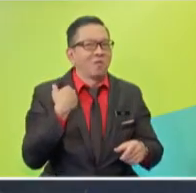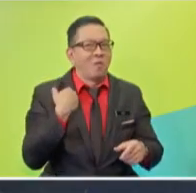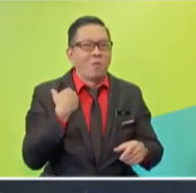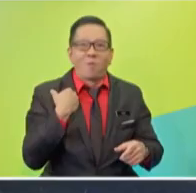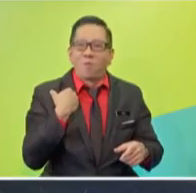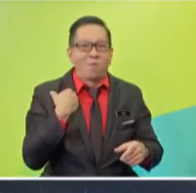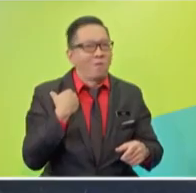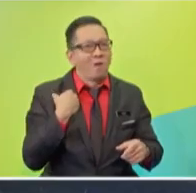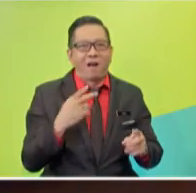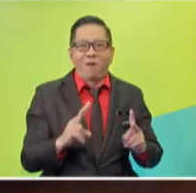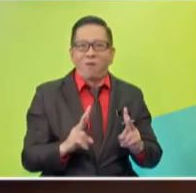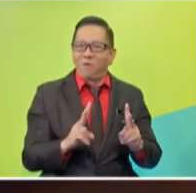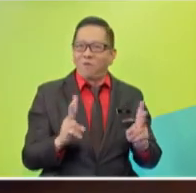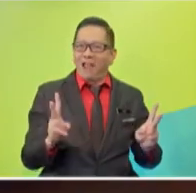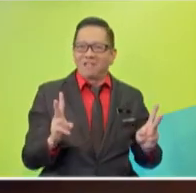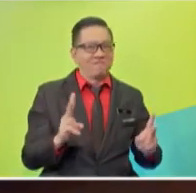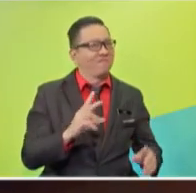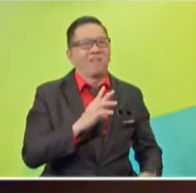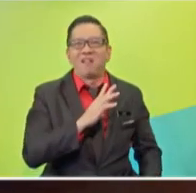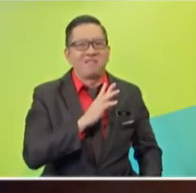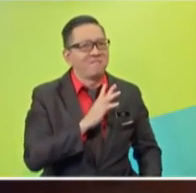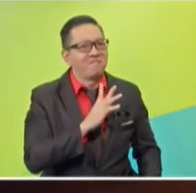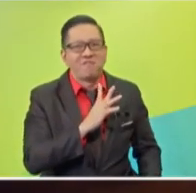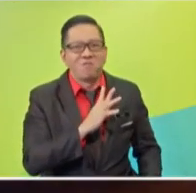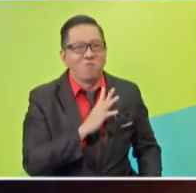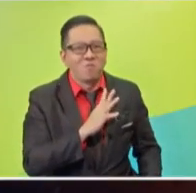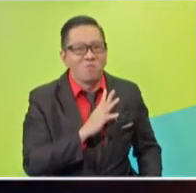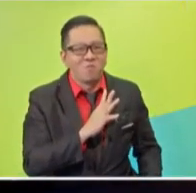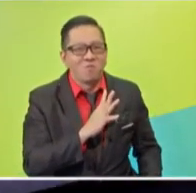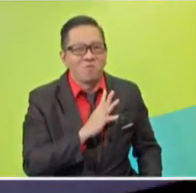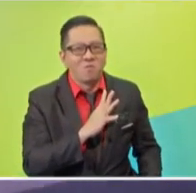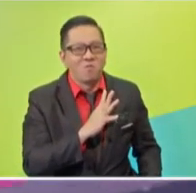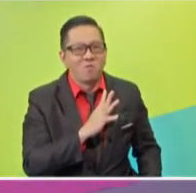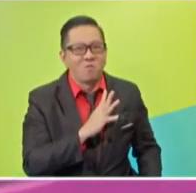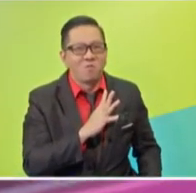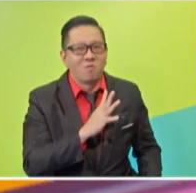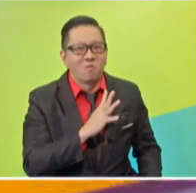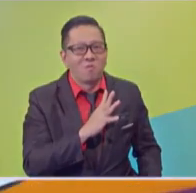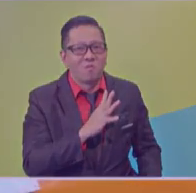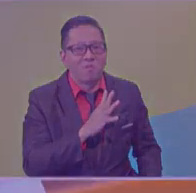Yes. Wow, that's pretty cool. Mm-hmm.